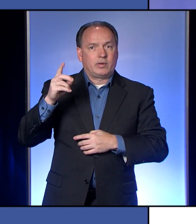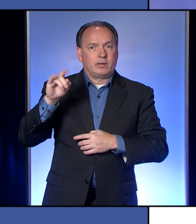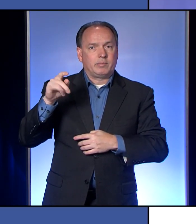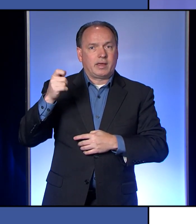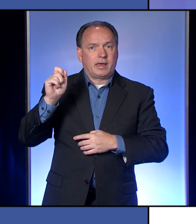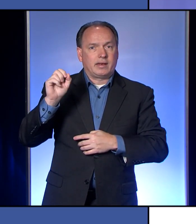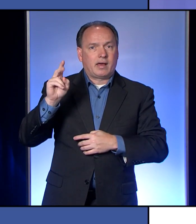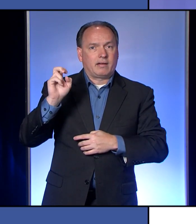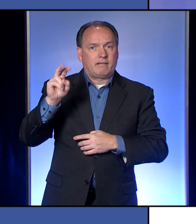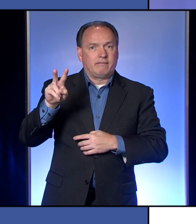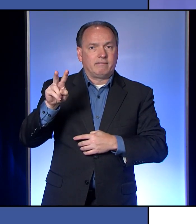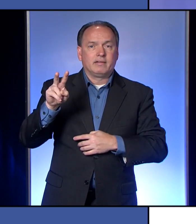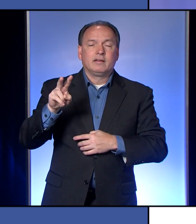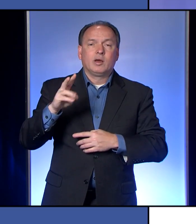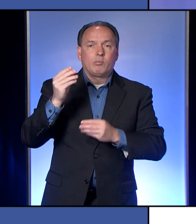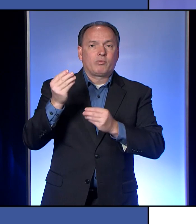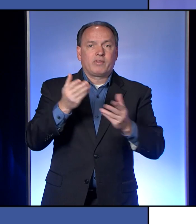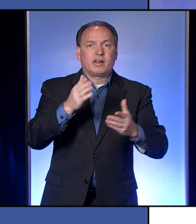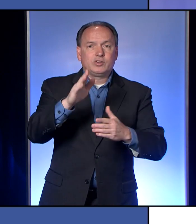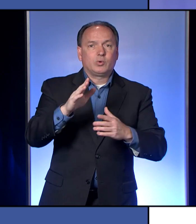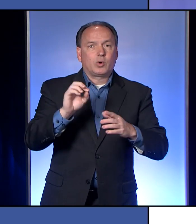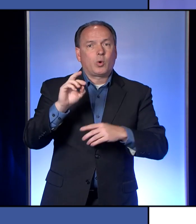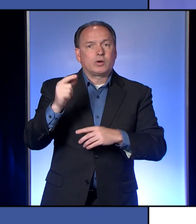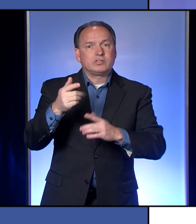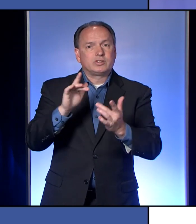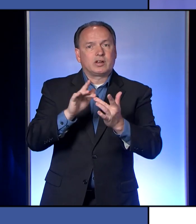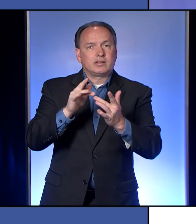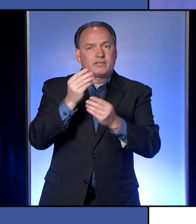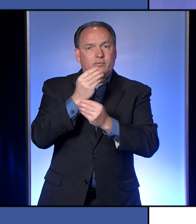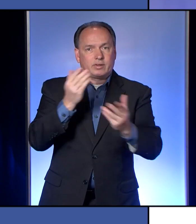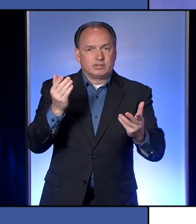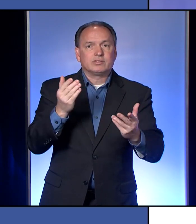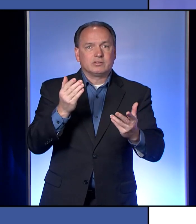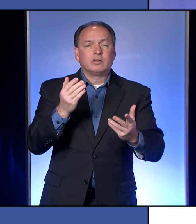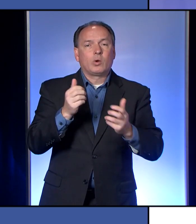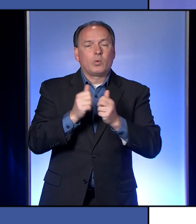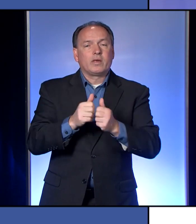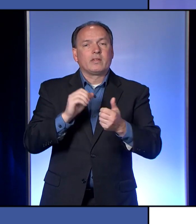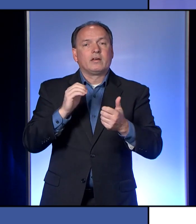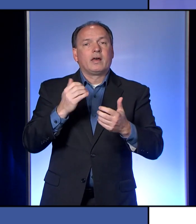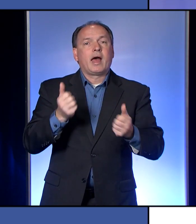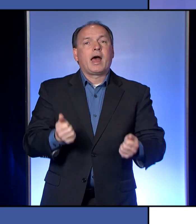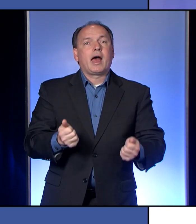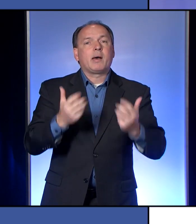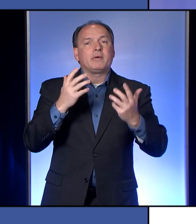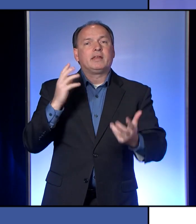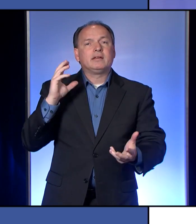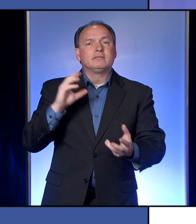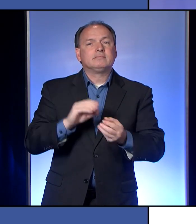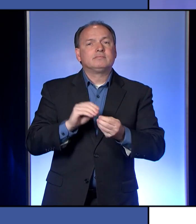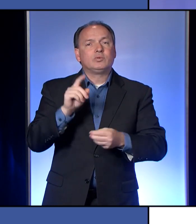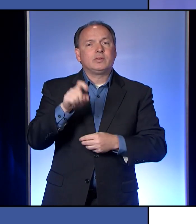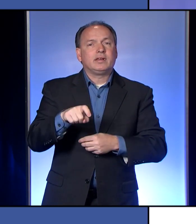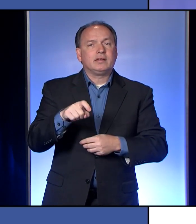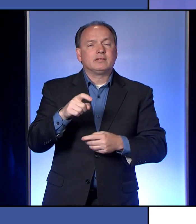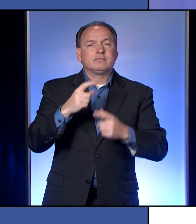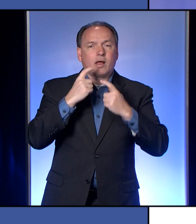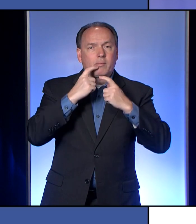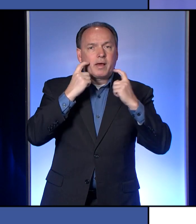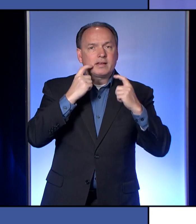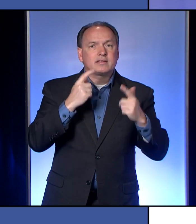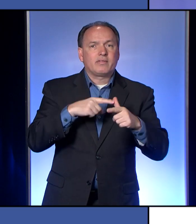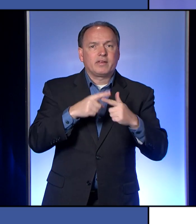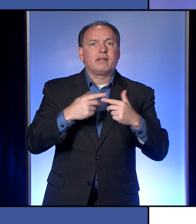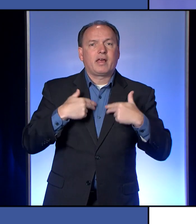ecdhinfo@eriecountypa.gov and provide your organization's contact information with the number of masks that you are requesting. And then the